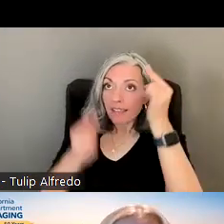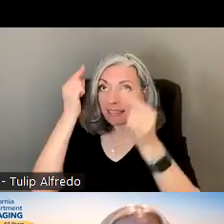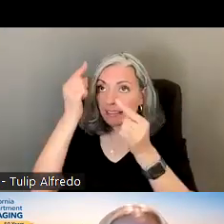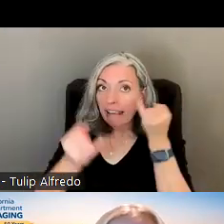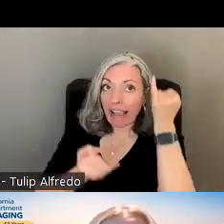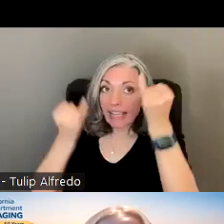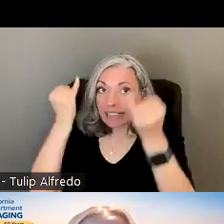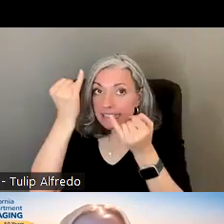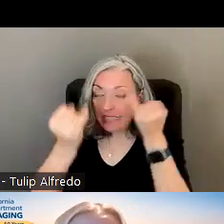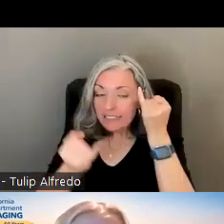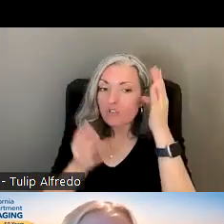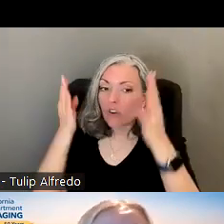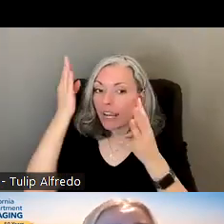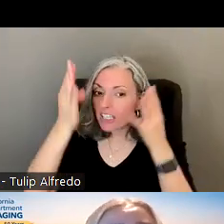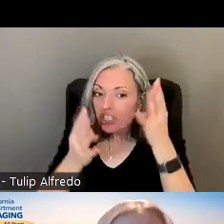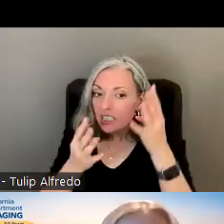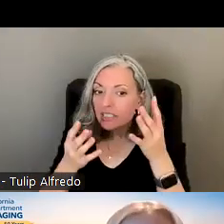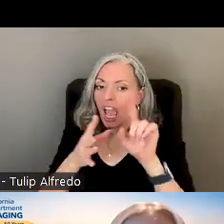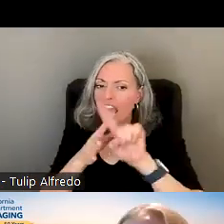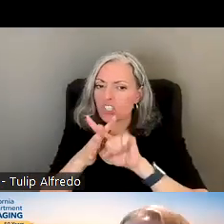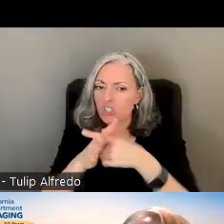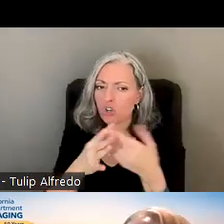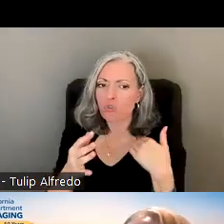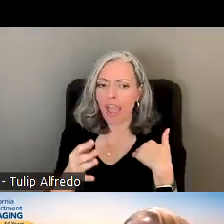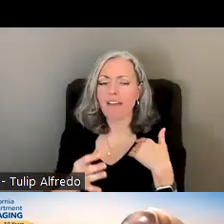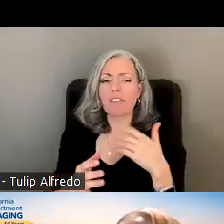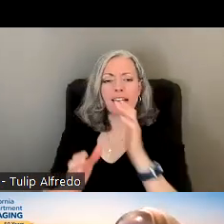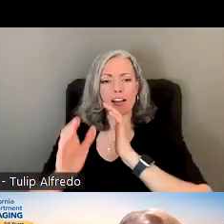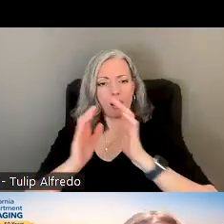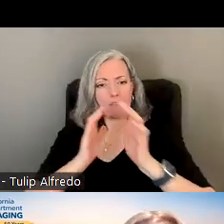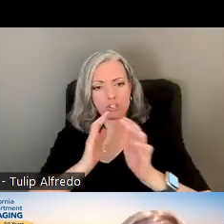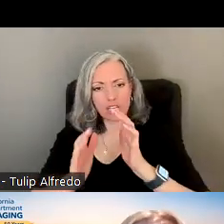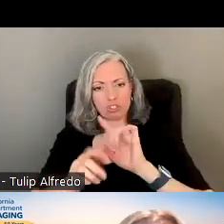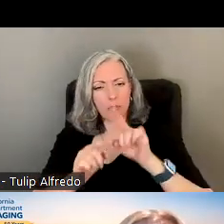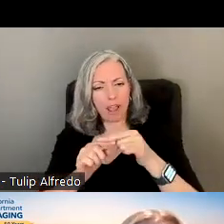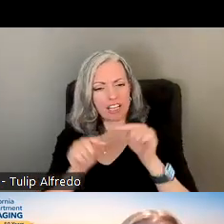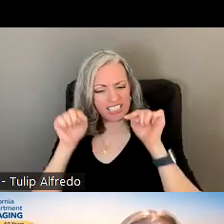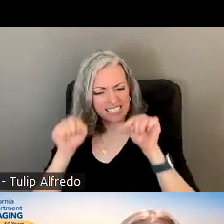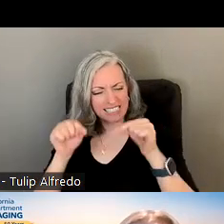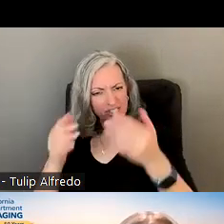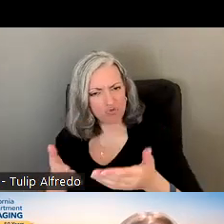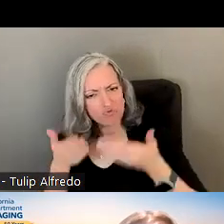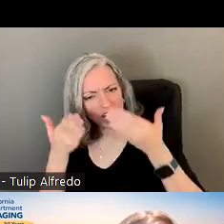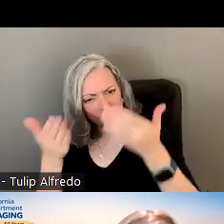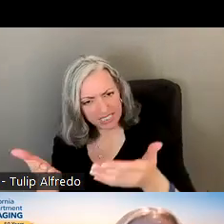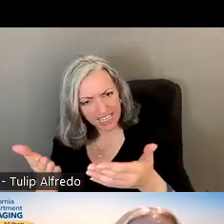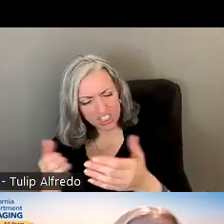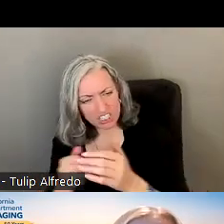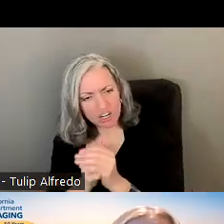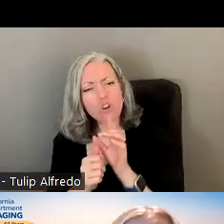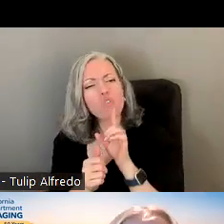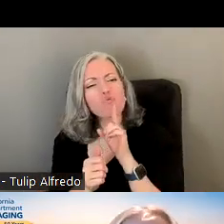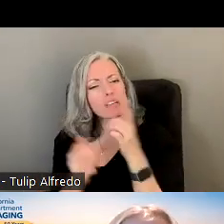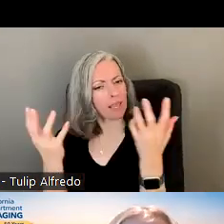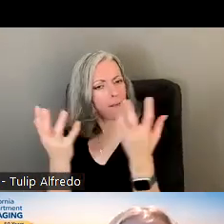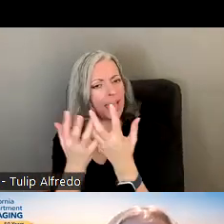and strategies and start to have dialogues about, well, does this recommendation and strategy really line up?